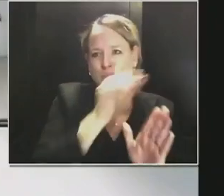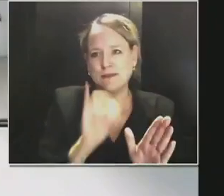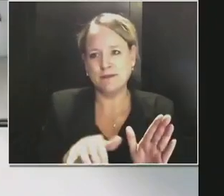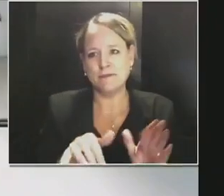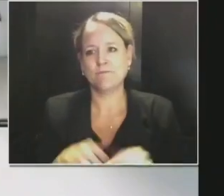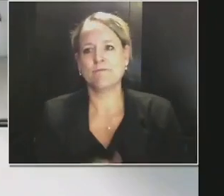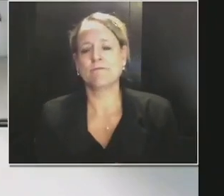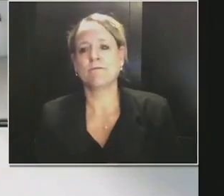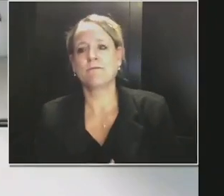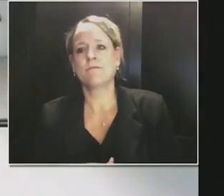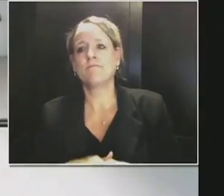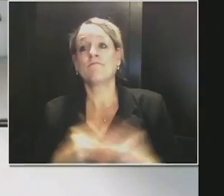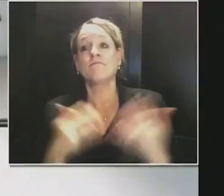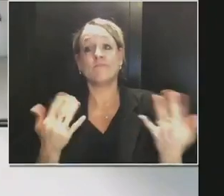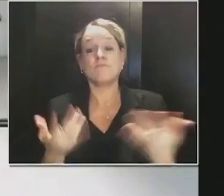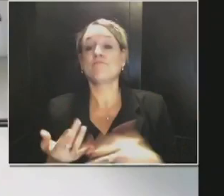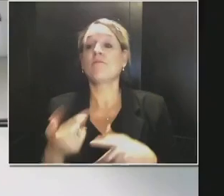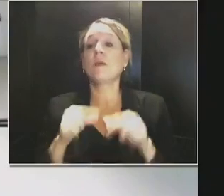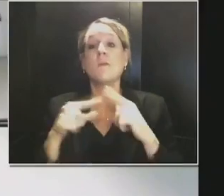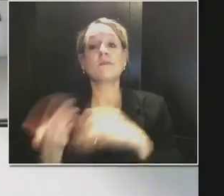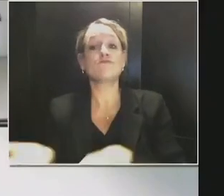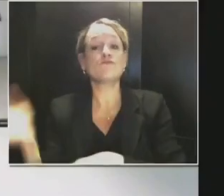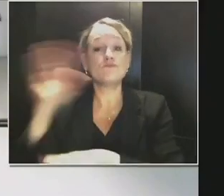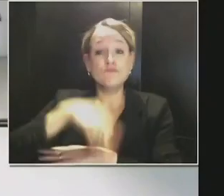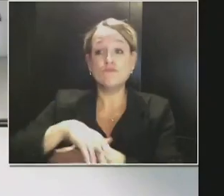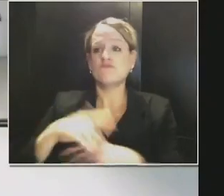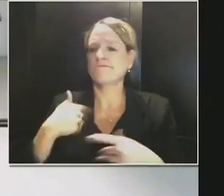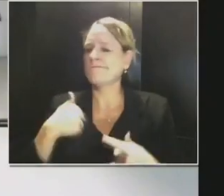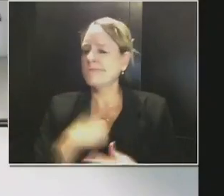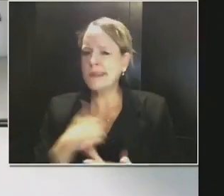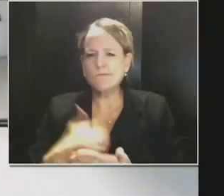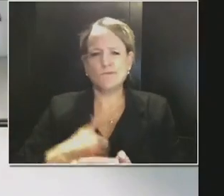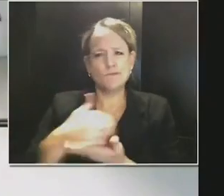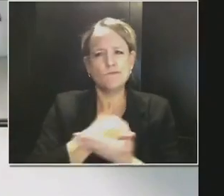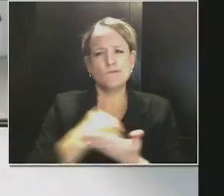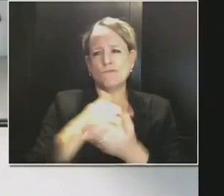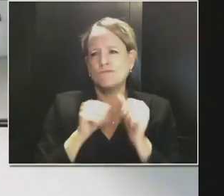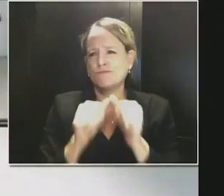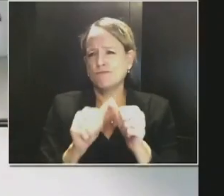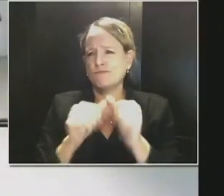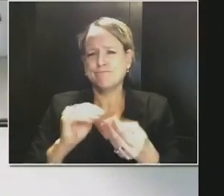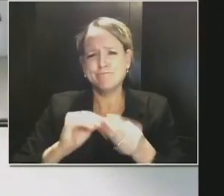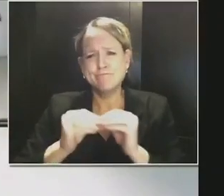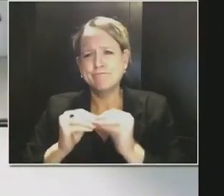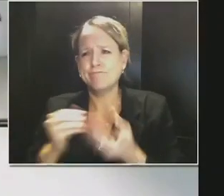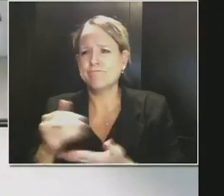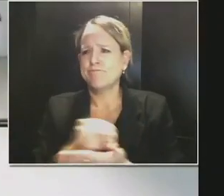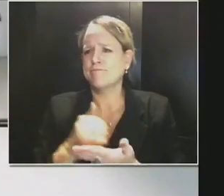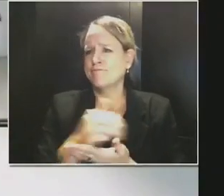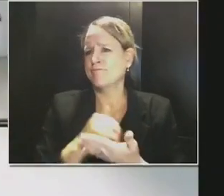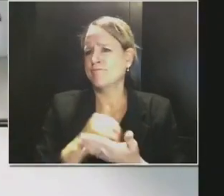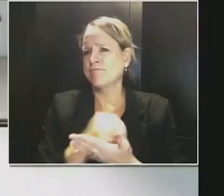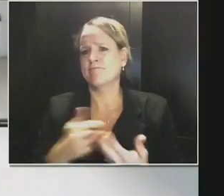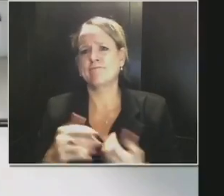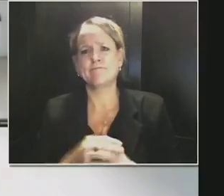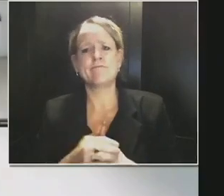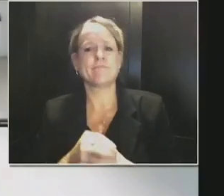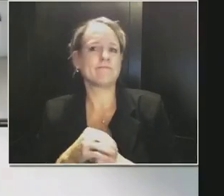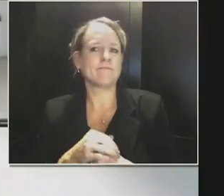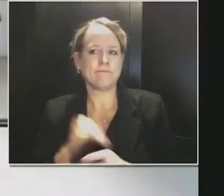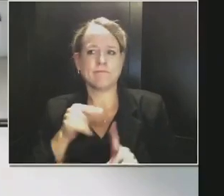we are collecting further data and then updating data, which is why sometimes on our website you'll see things